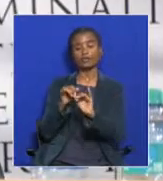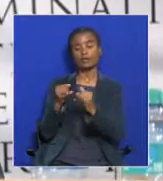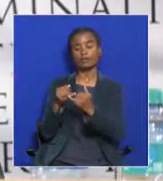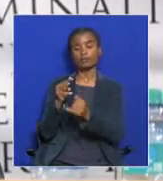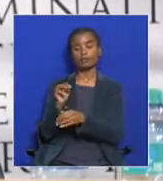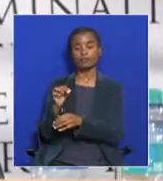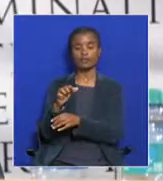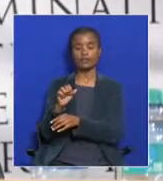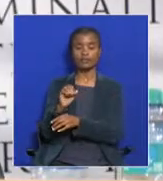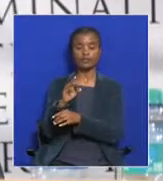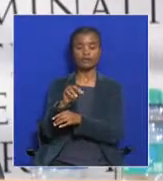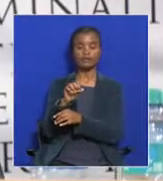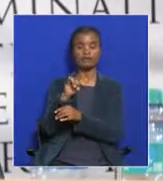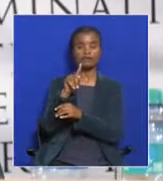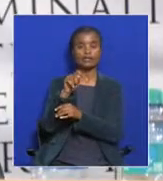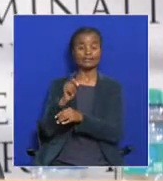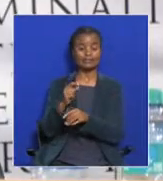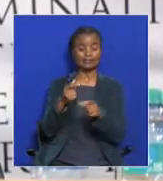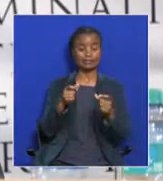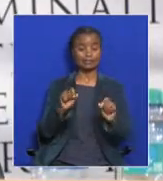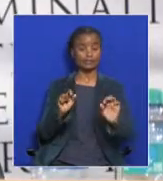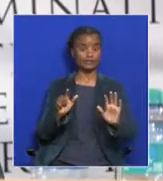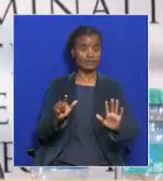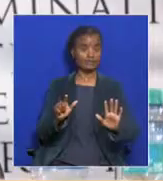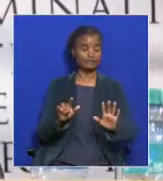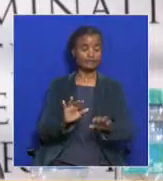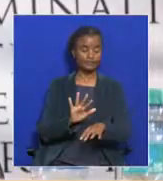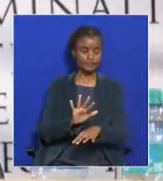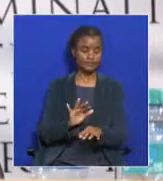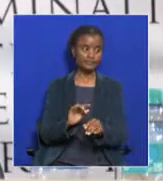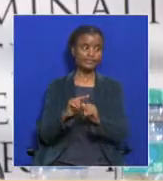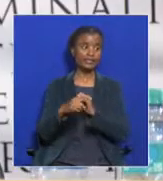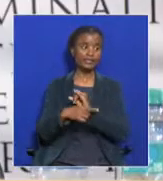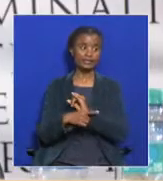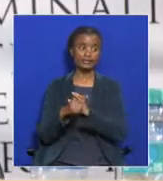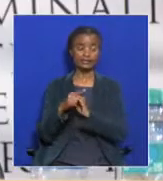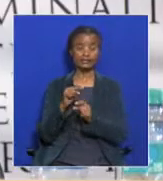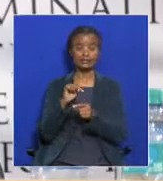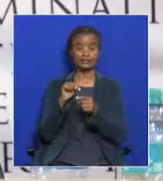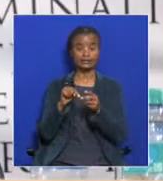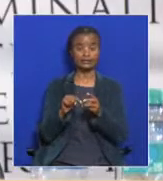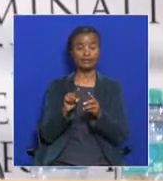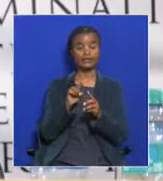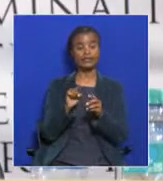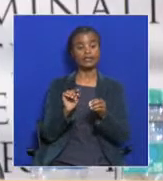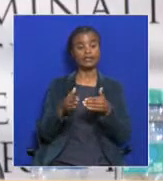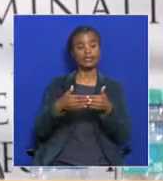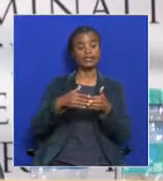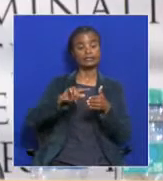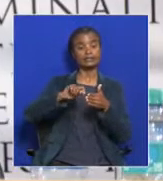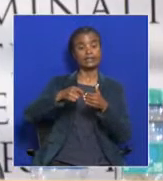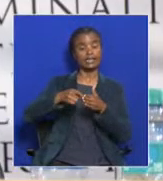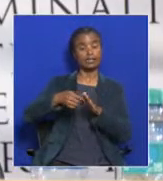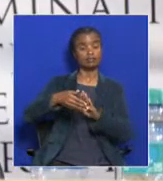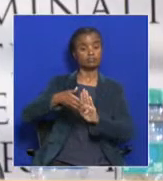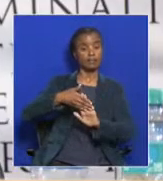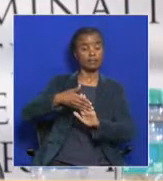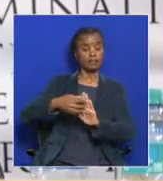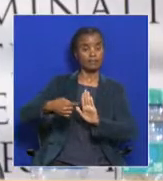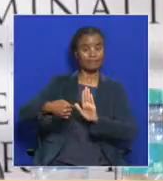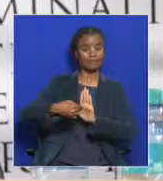And lastly, to provide the details of the seal that was then placed there, because she says it was sealed.